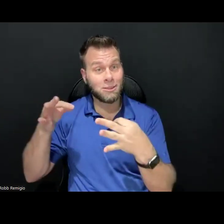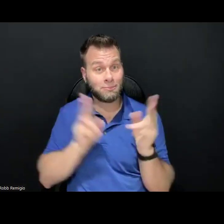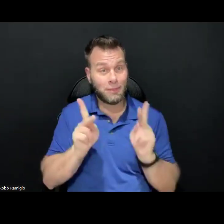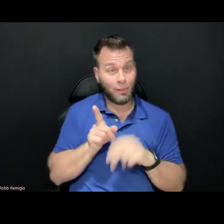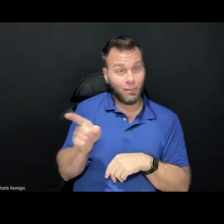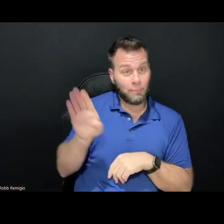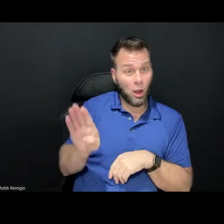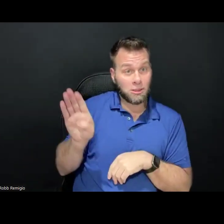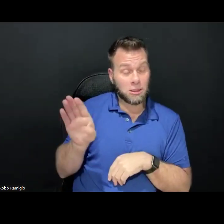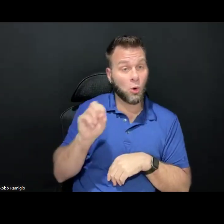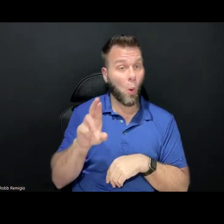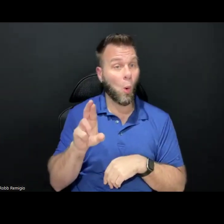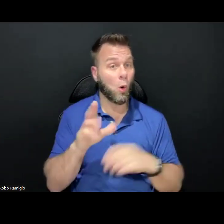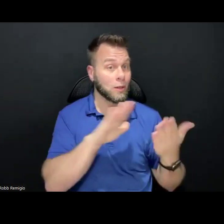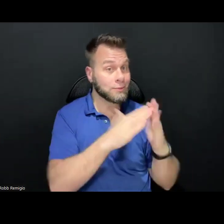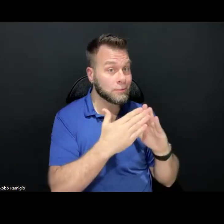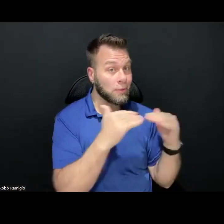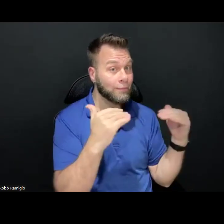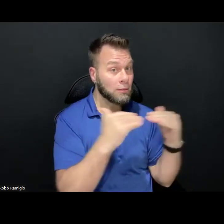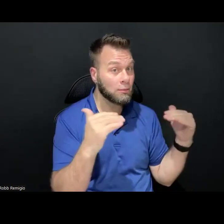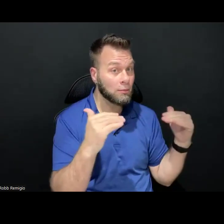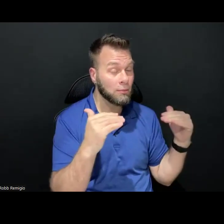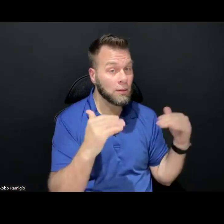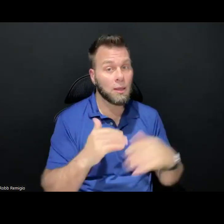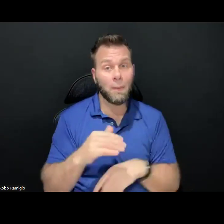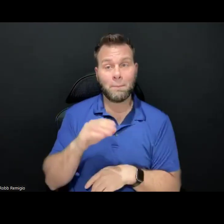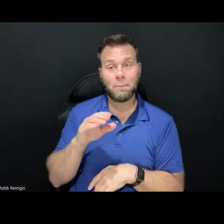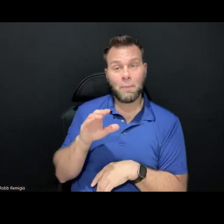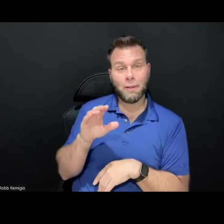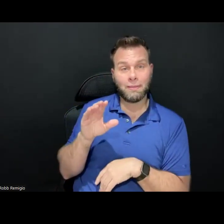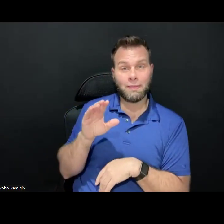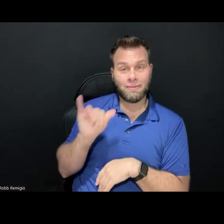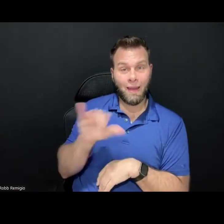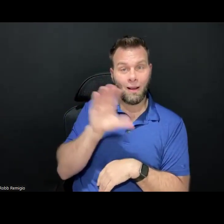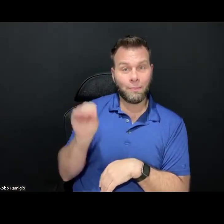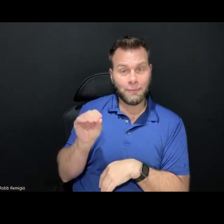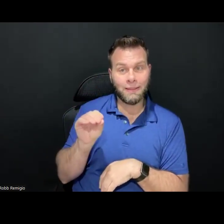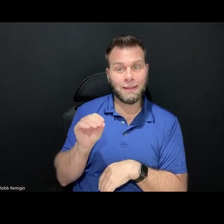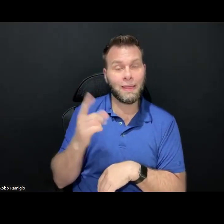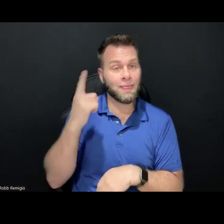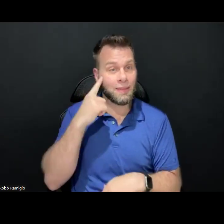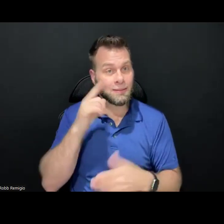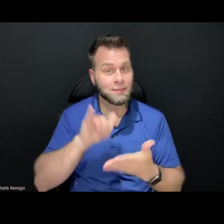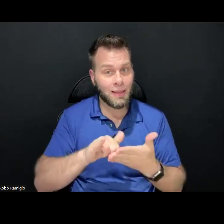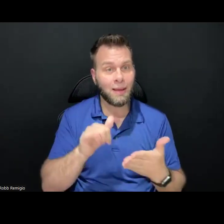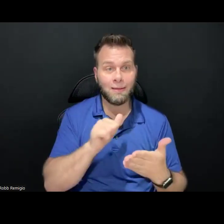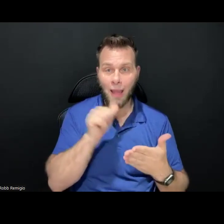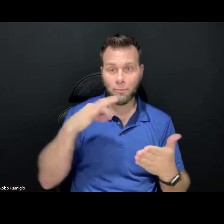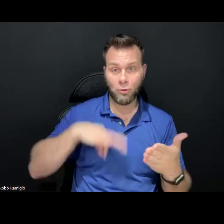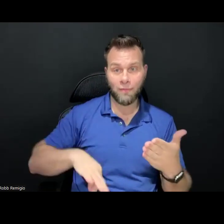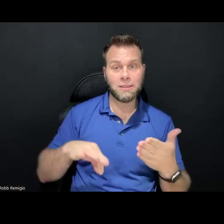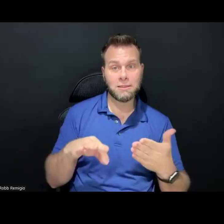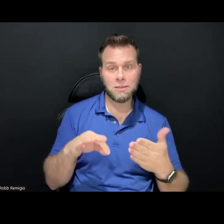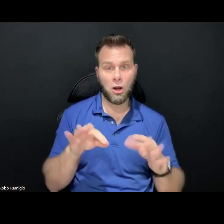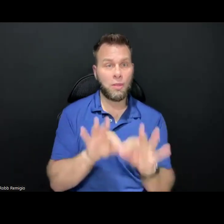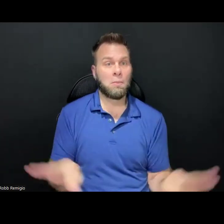at the municipal level. But the reality is that that foundation, like ours, thinks of nonprofits as a core audience, and they will do what they can to make